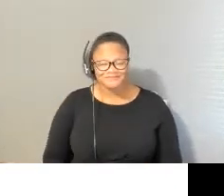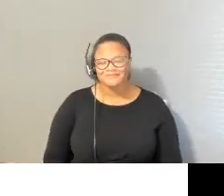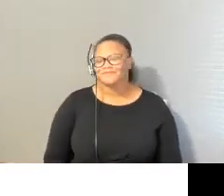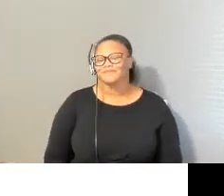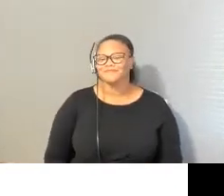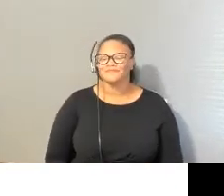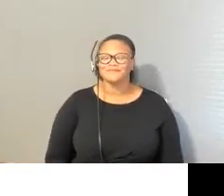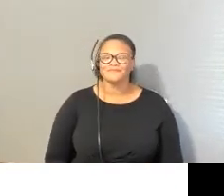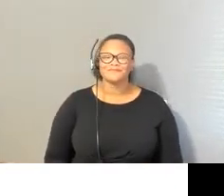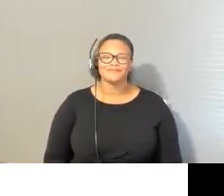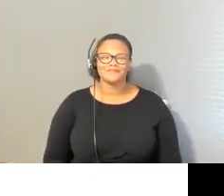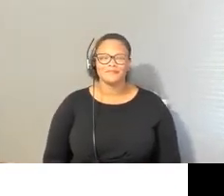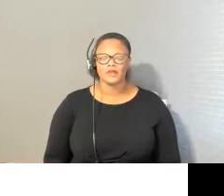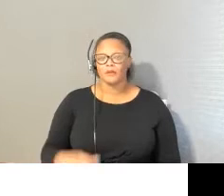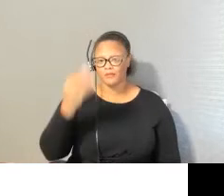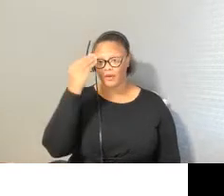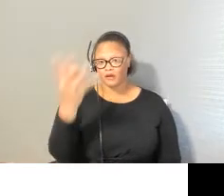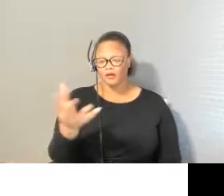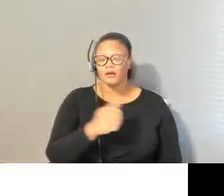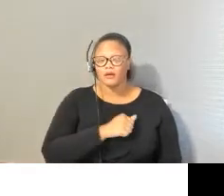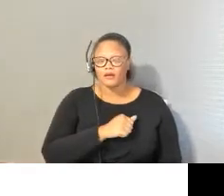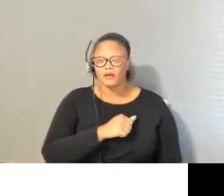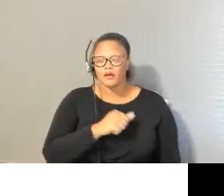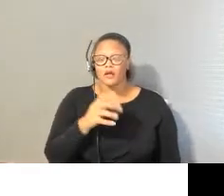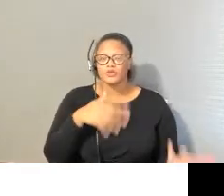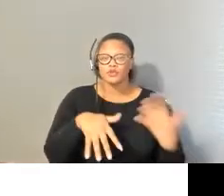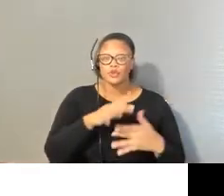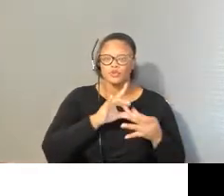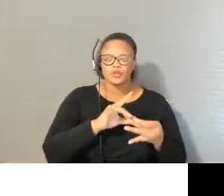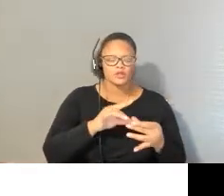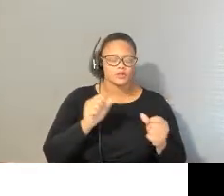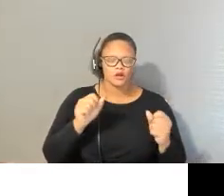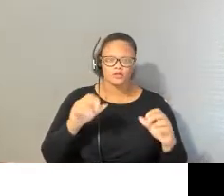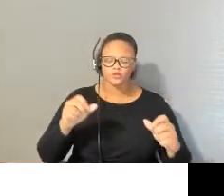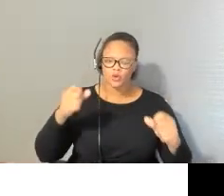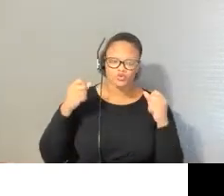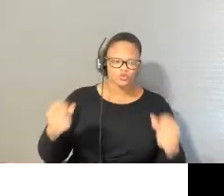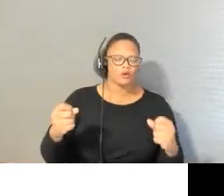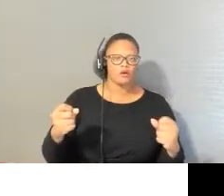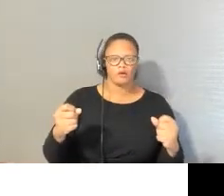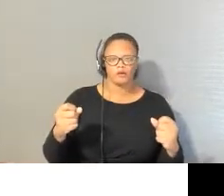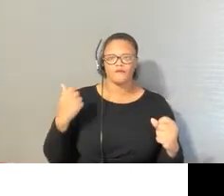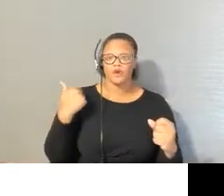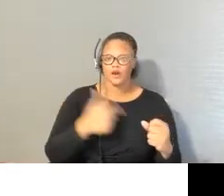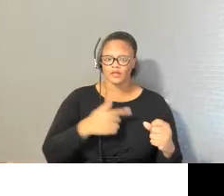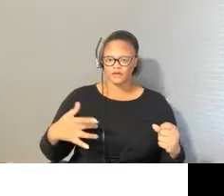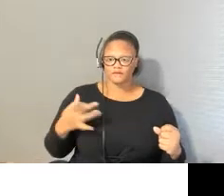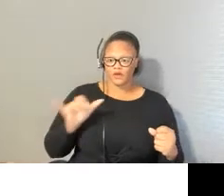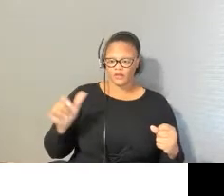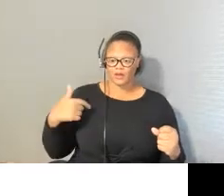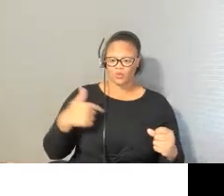you this, social connections is so strong that in order for us to feel like we